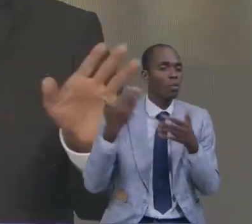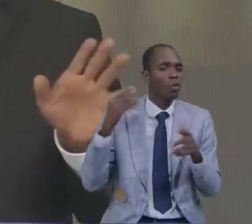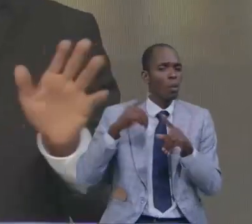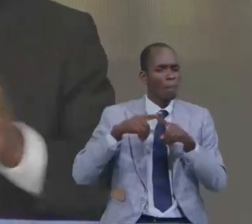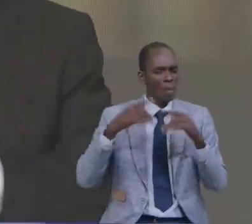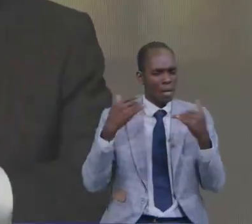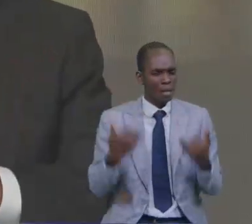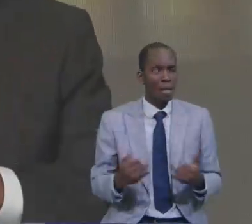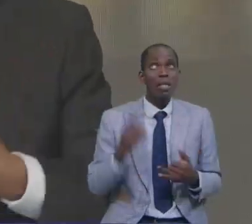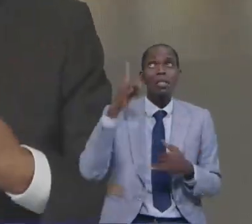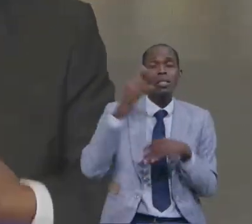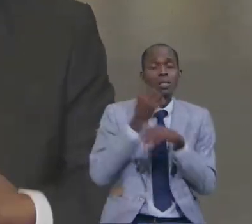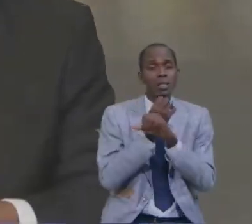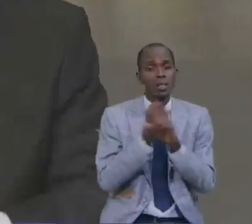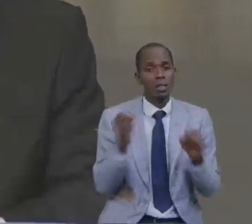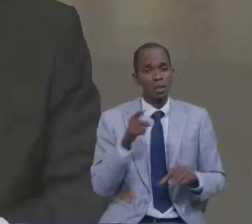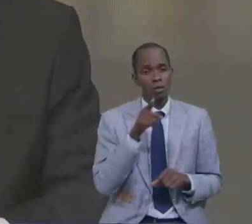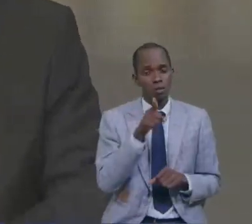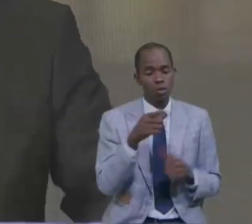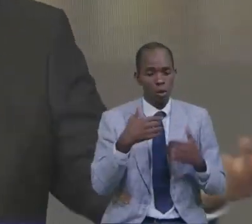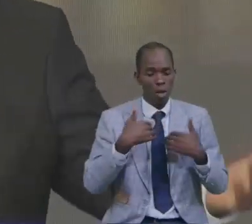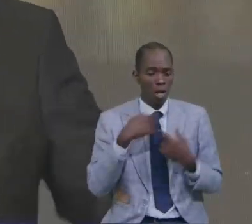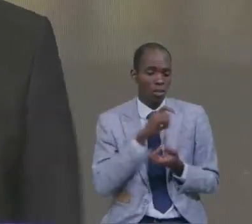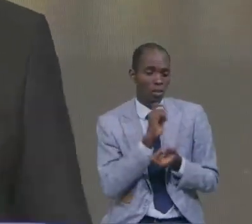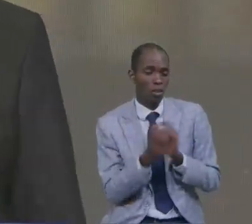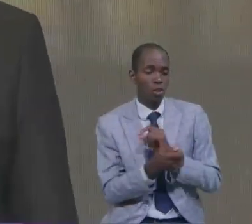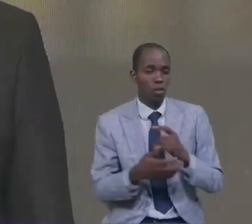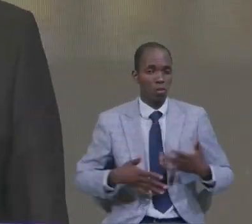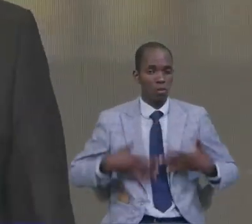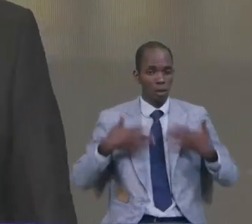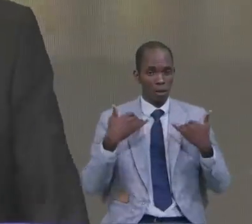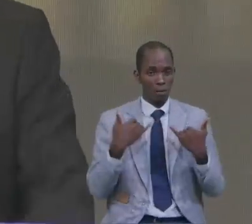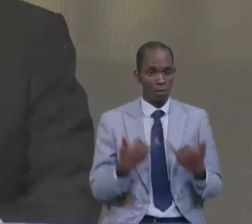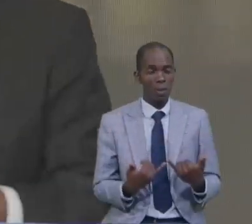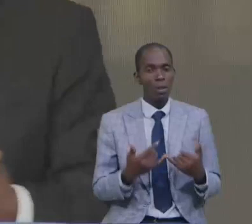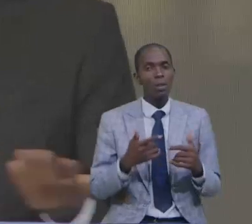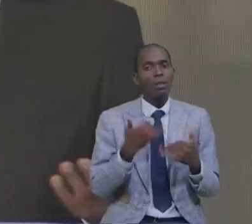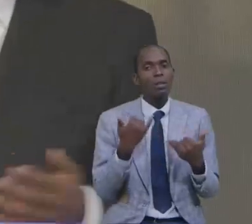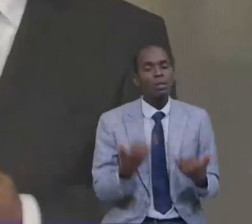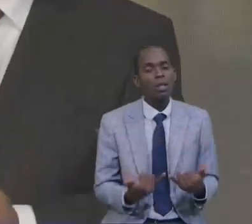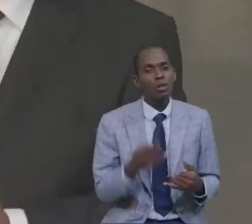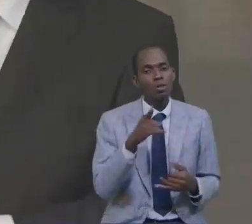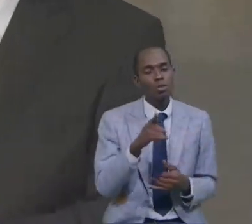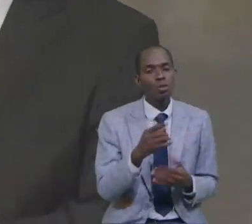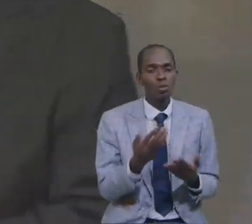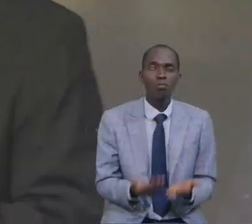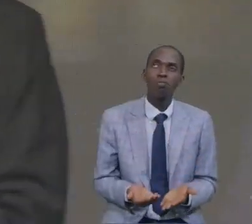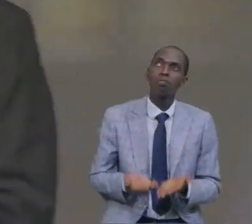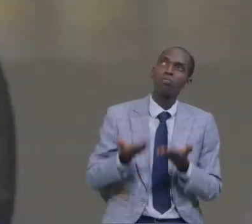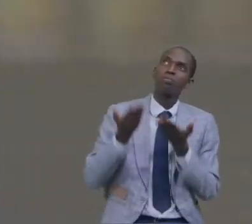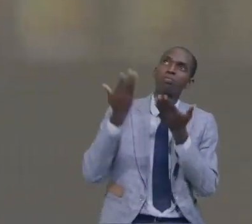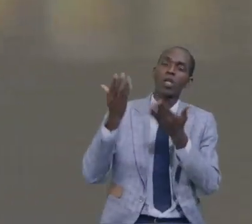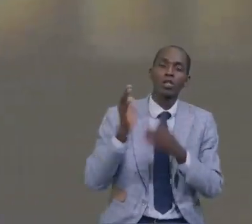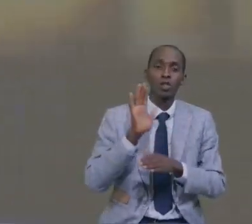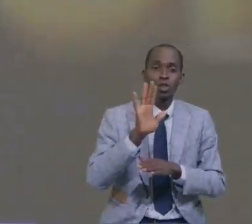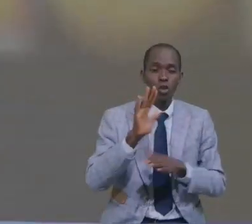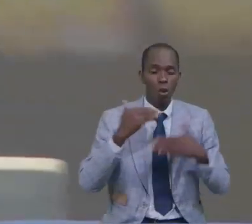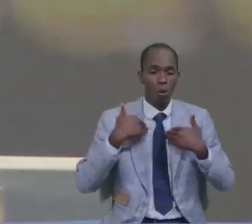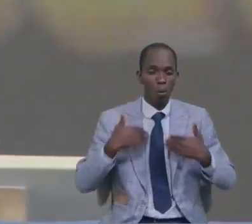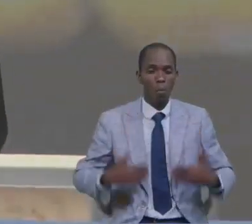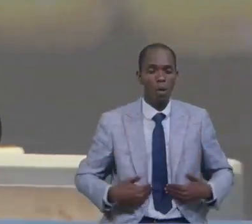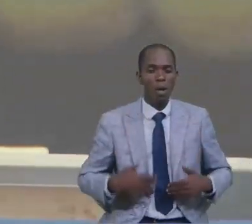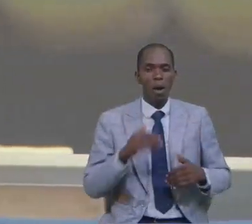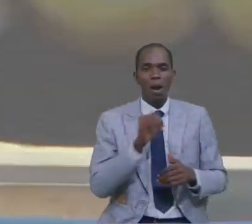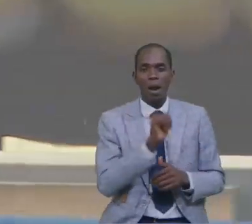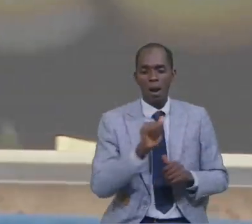a living sacrifice, holy, acceptable unto God, which is your reasonable service.